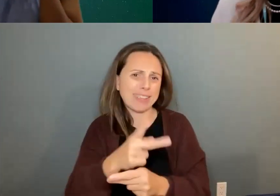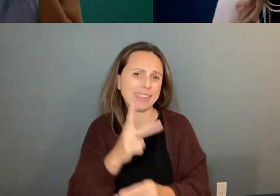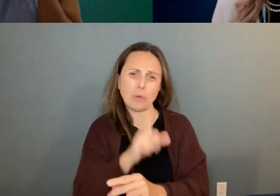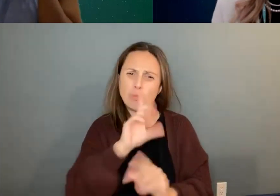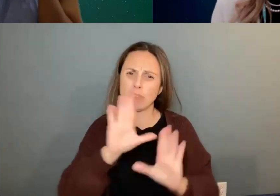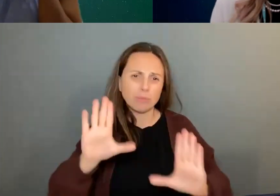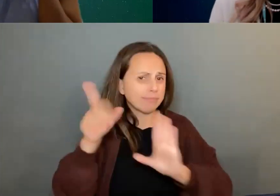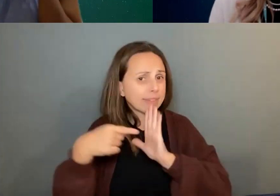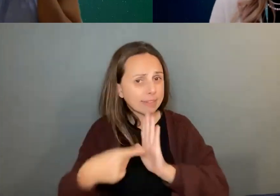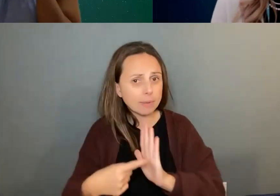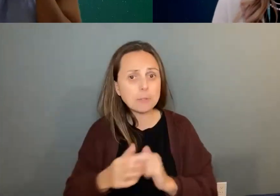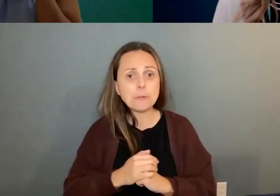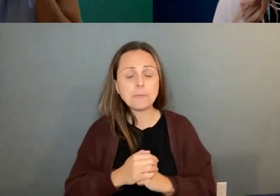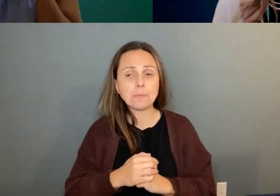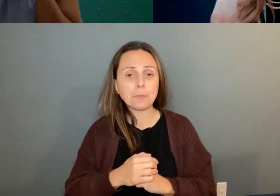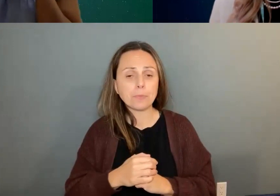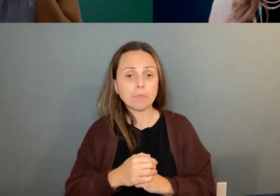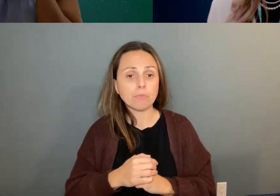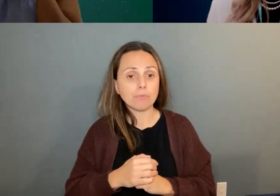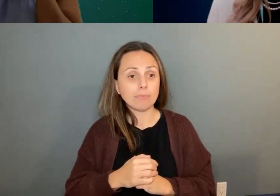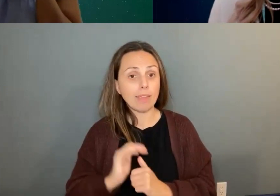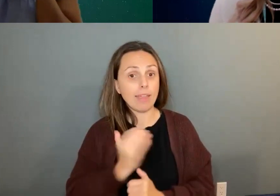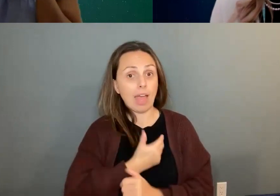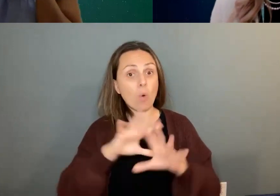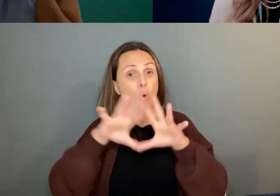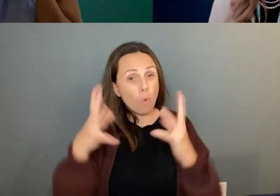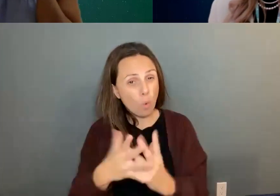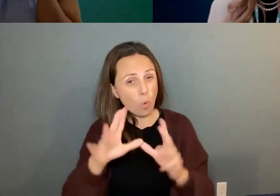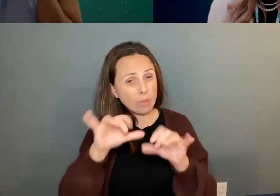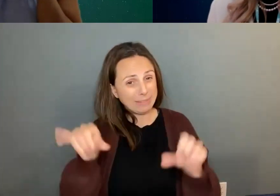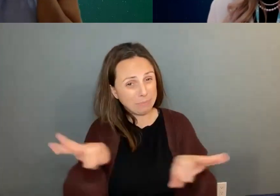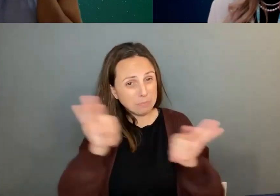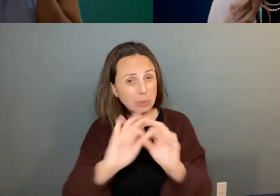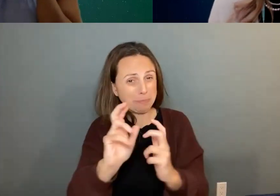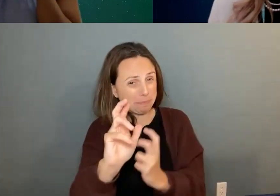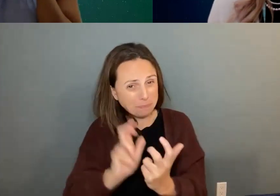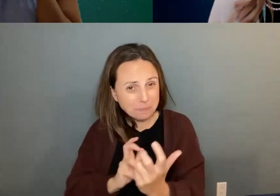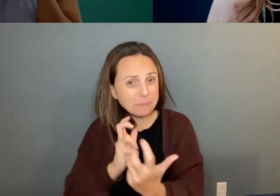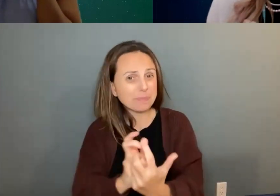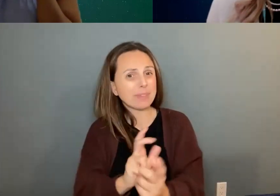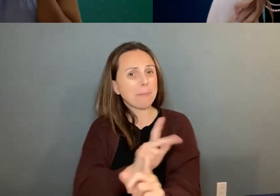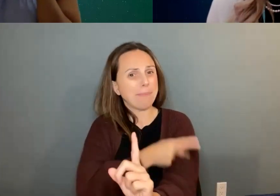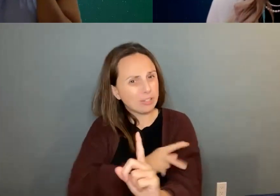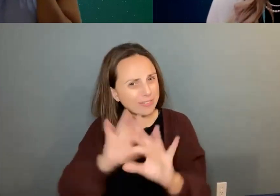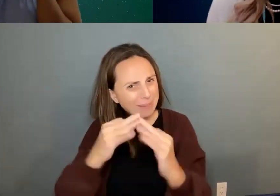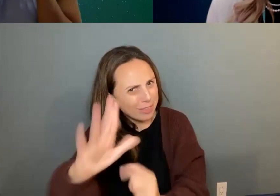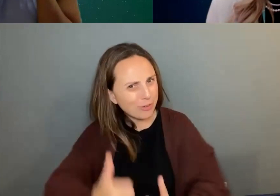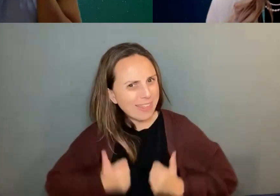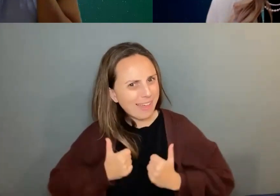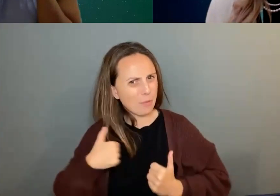great example of how our whole system needs to adapt to the patients' and families'